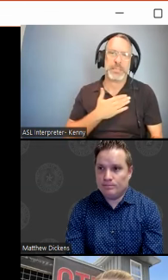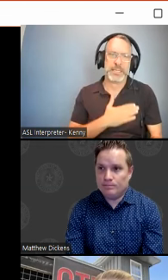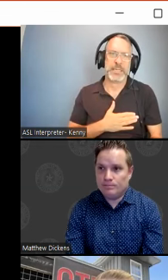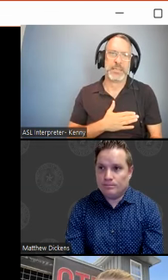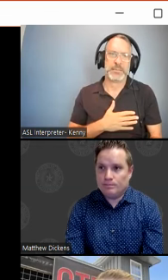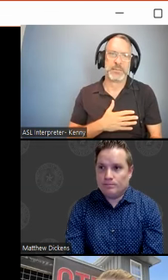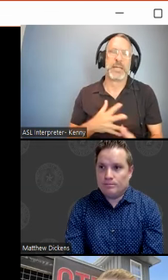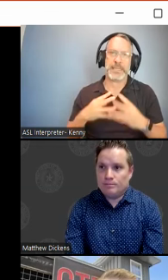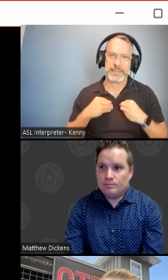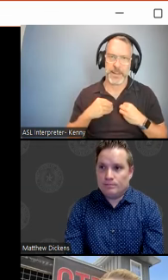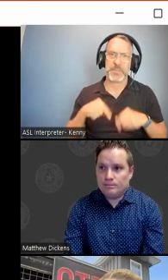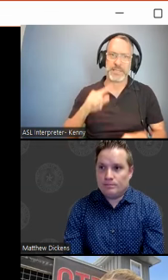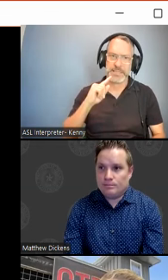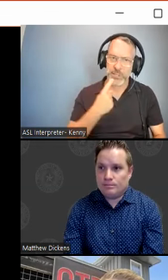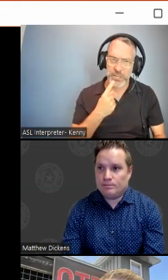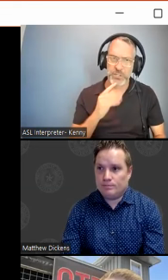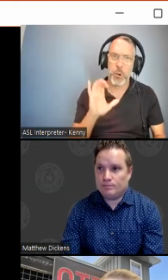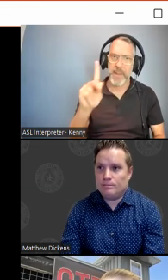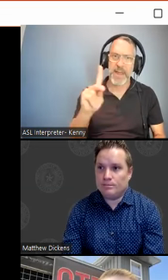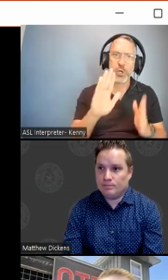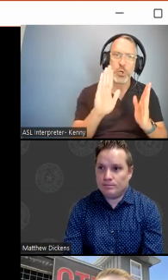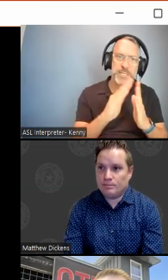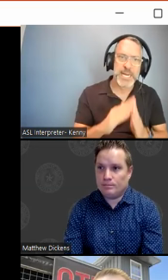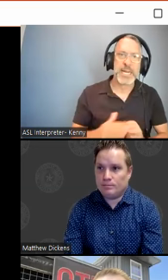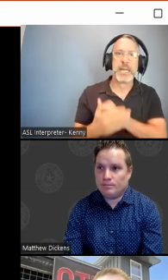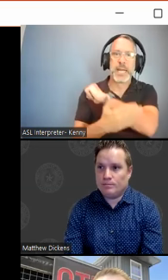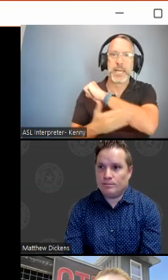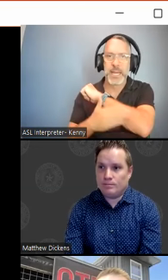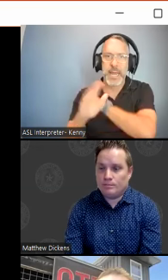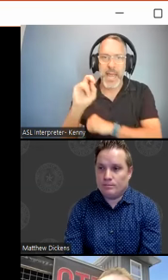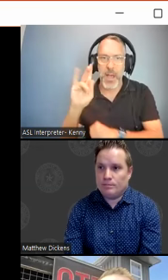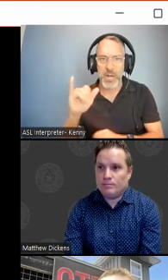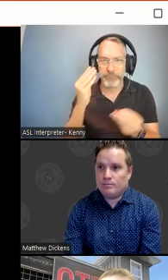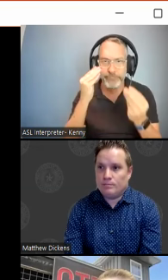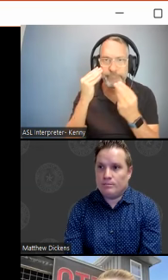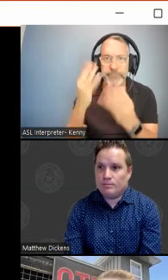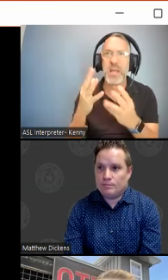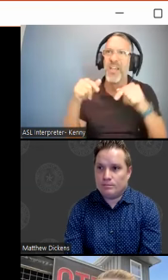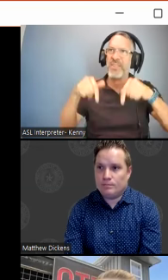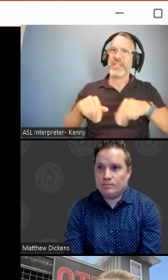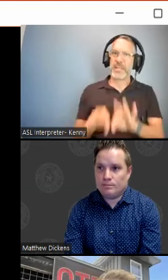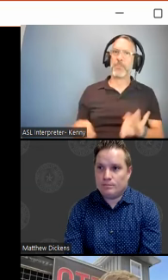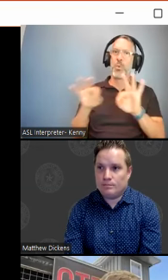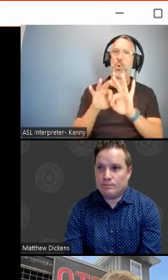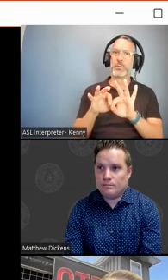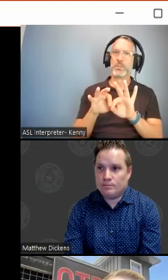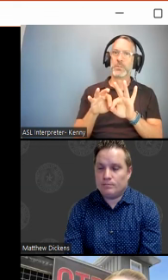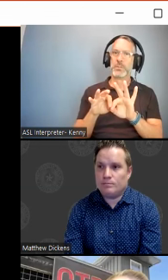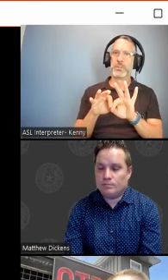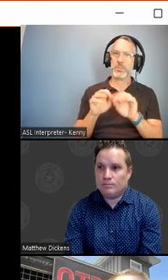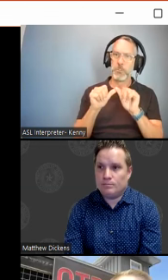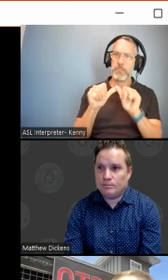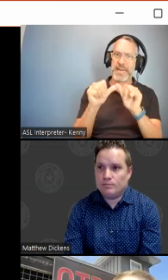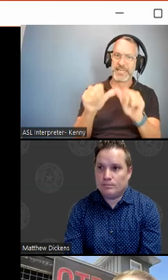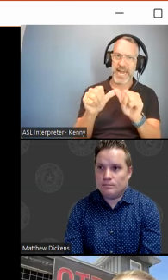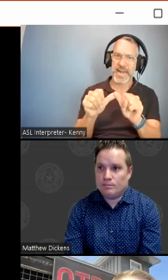serious. Go back to your cities and your counties and let them know how important it is to maintain